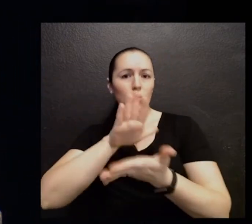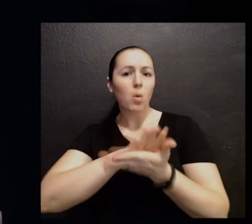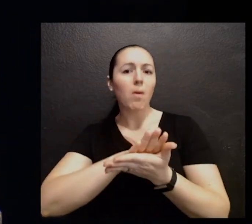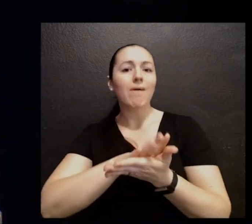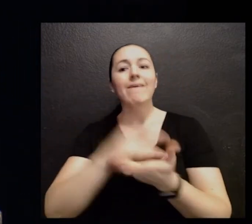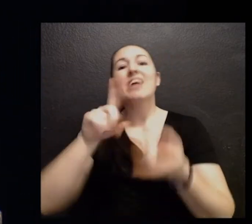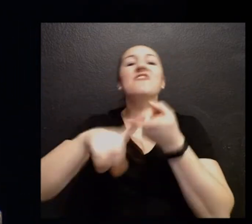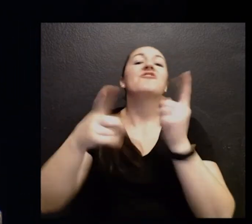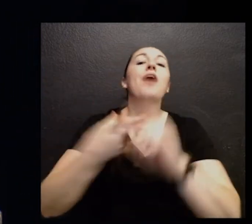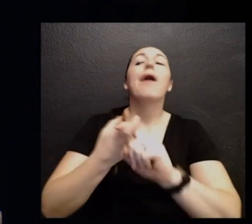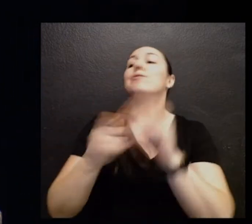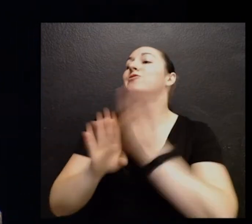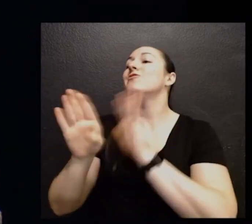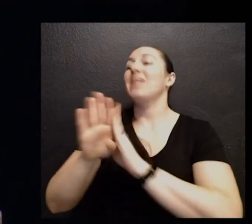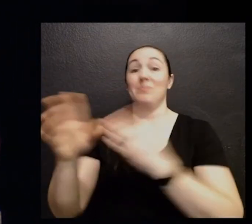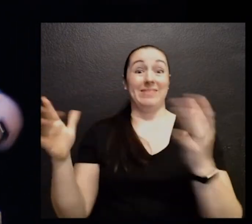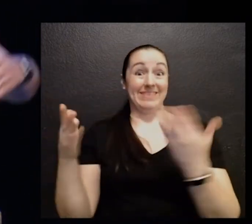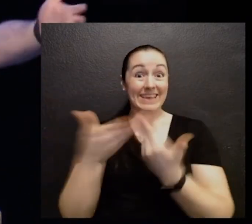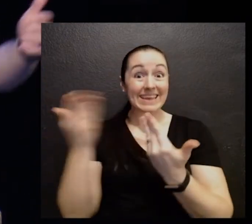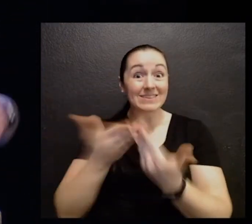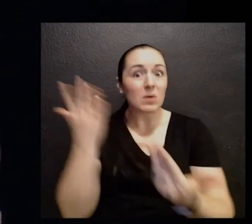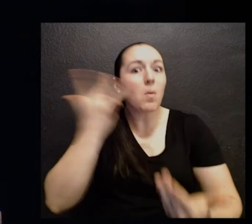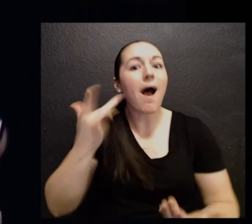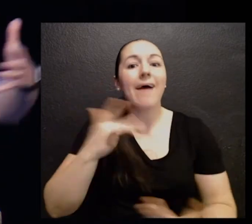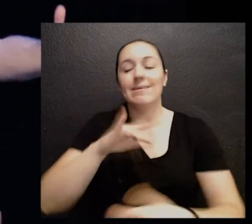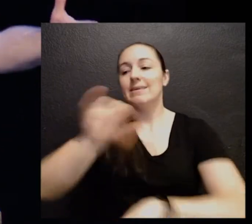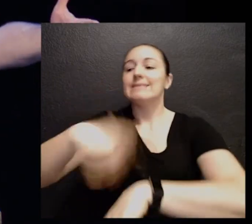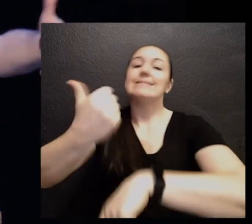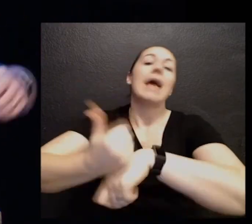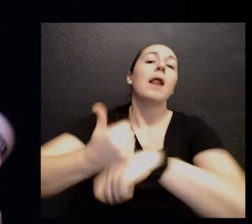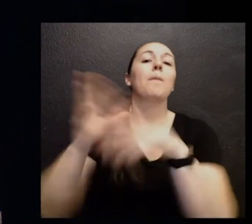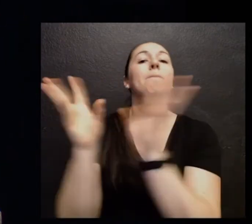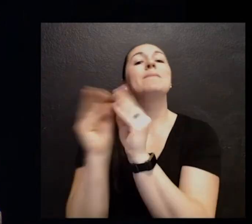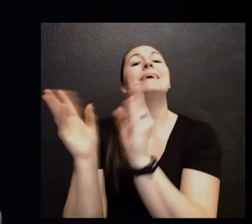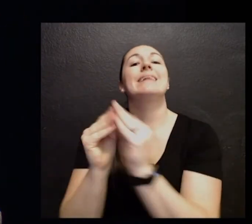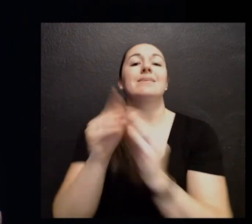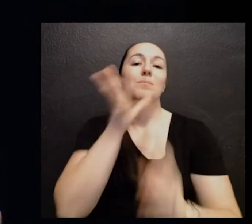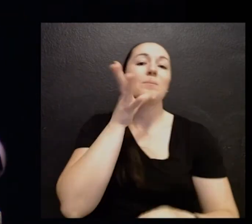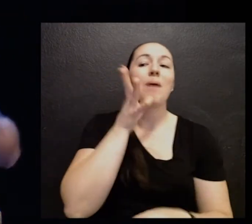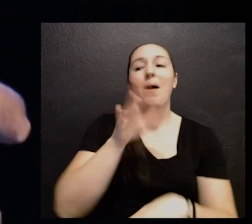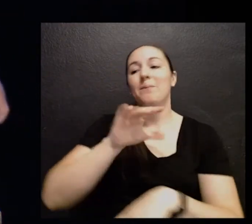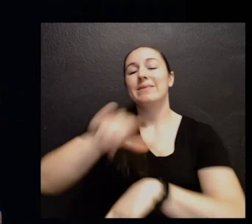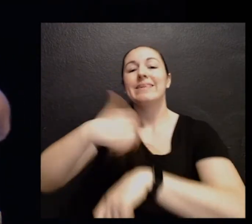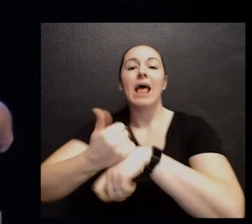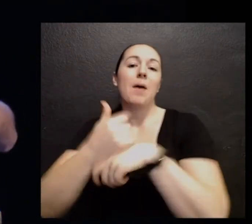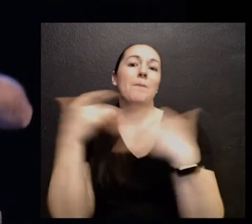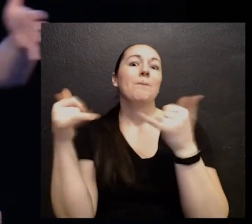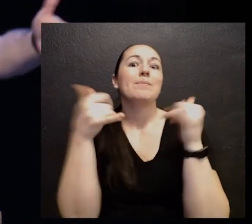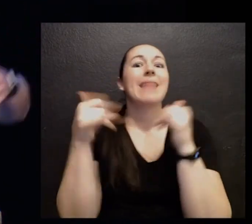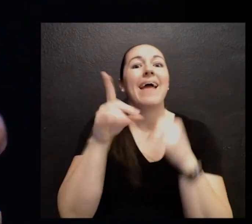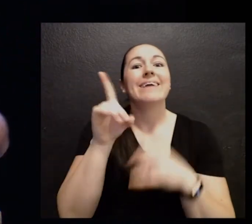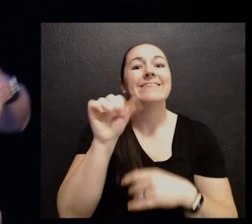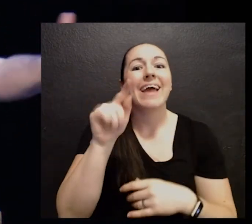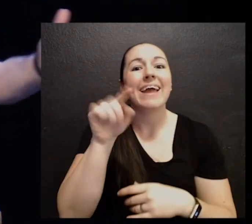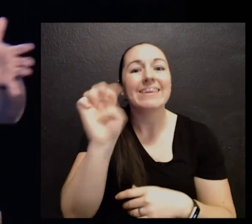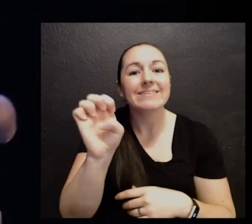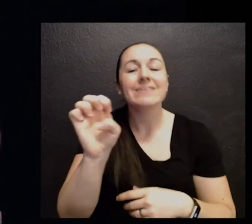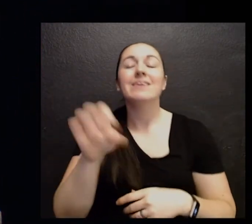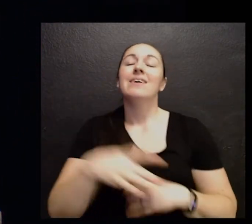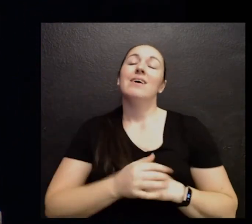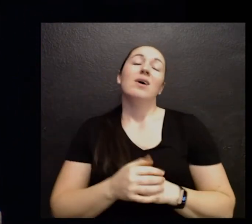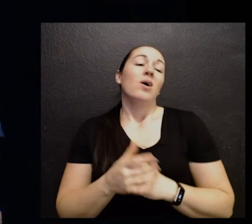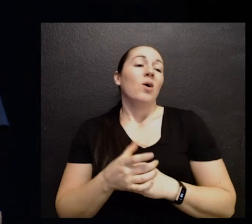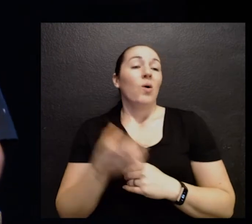It was just your mom set up play dates, or you were friends with the kids on the same team as you, or the same grade. And if this kid was being mean, well, you